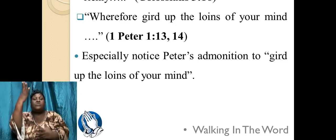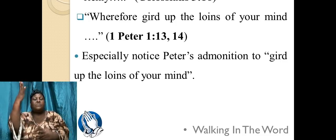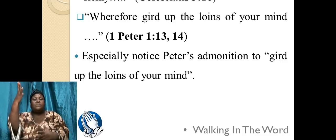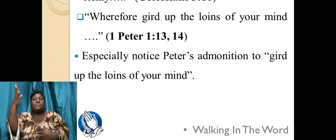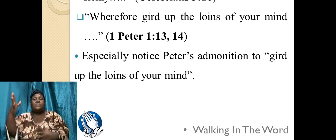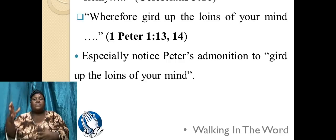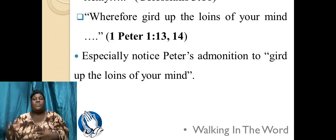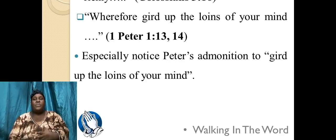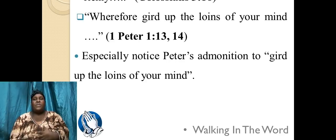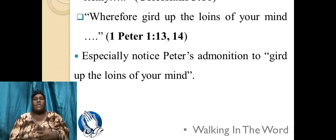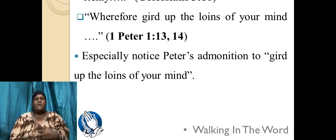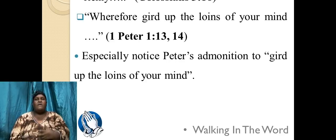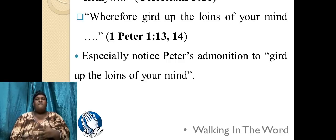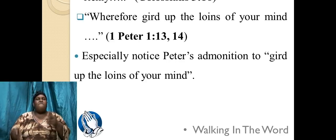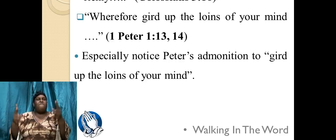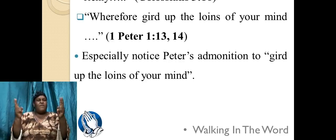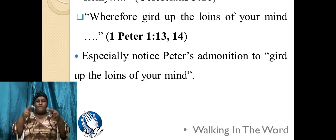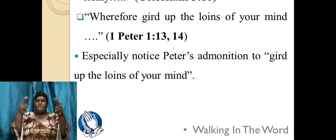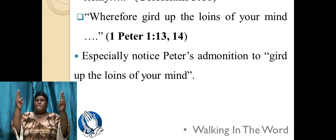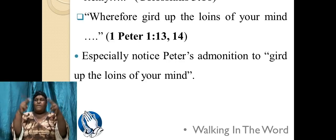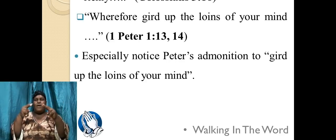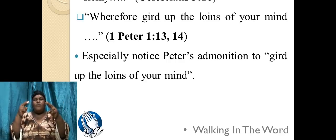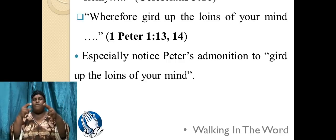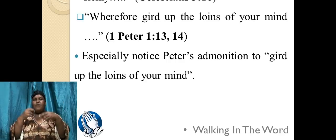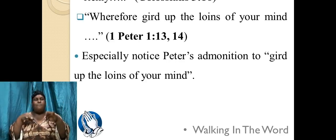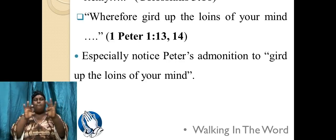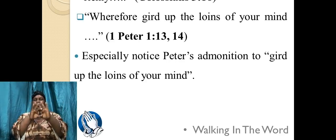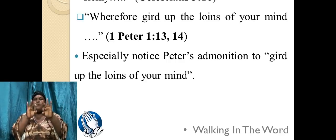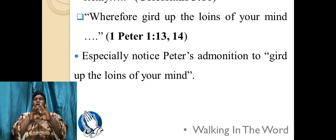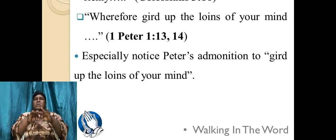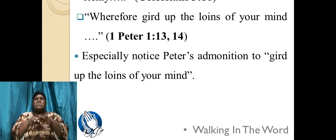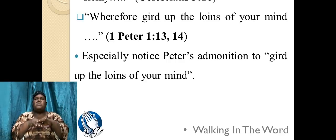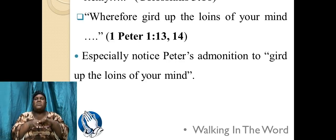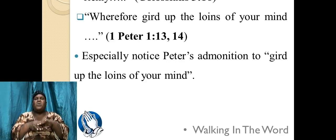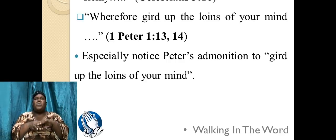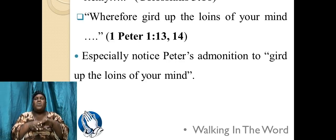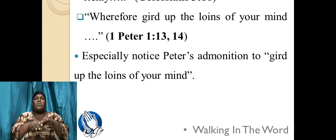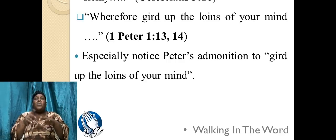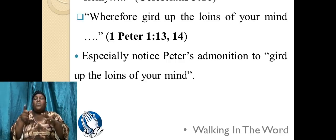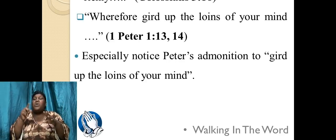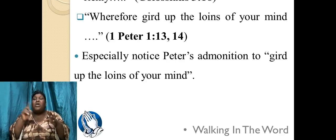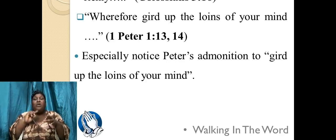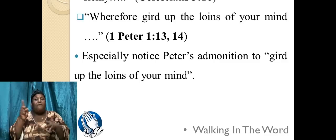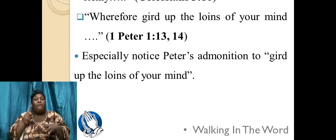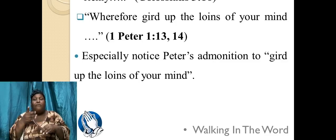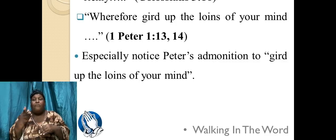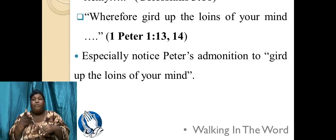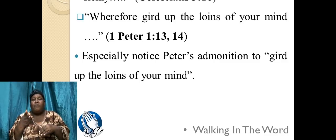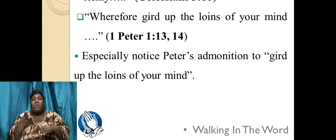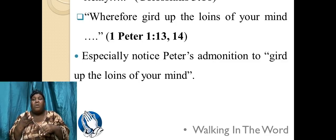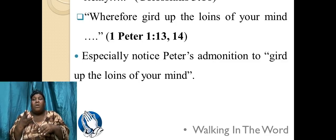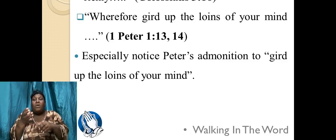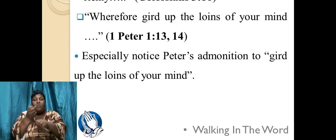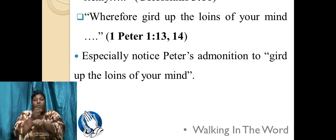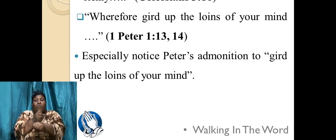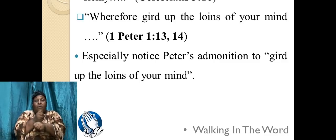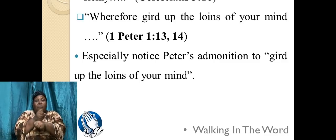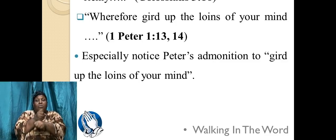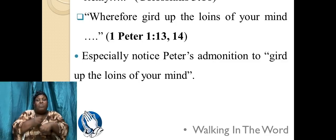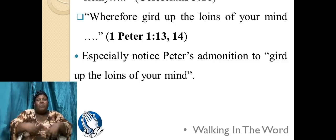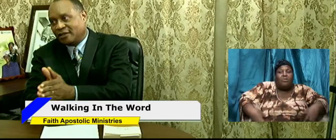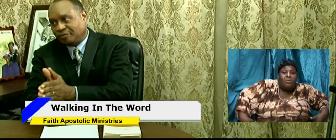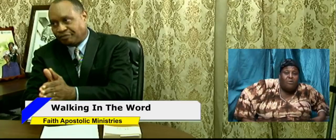very very wherefore and this is Peter now talking gird up the